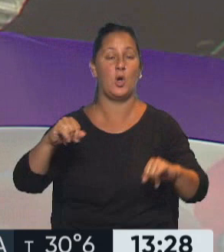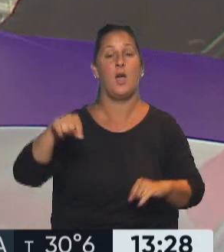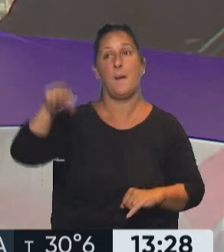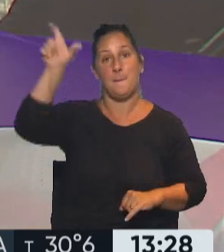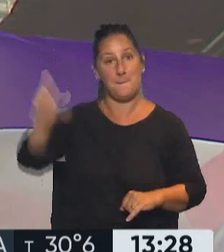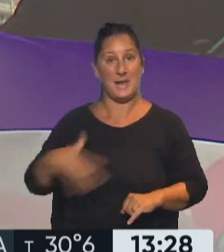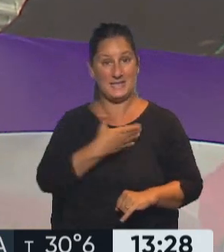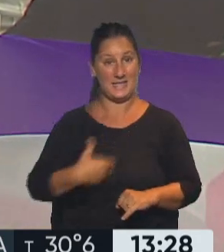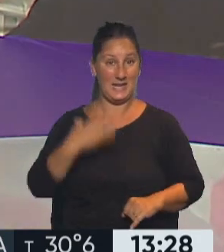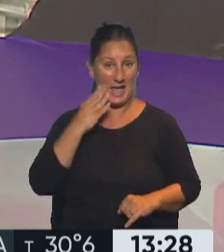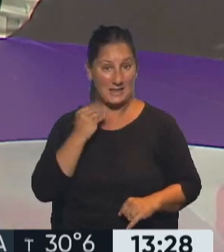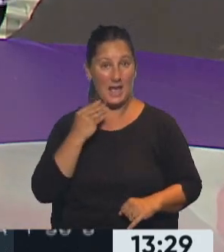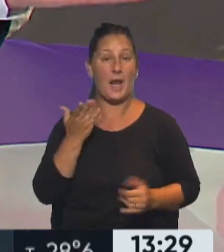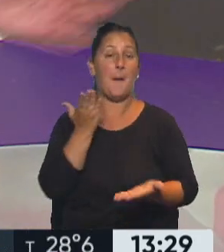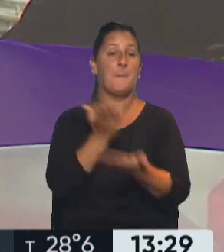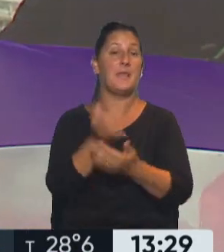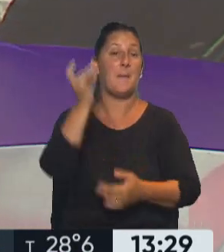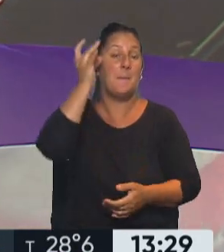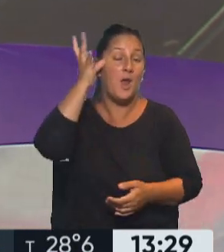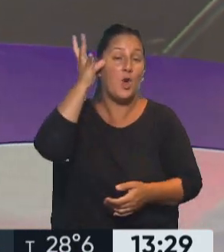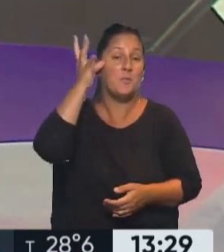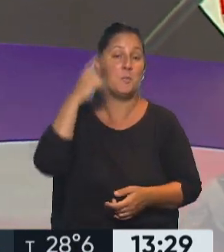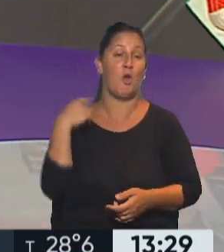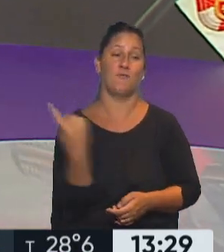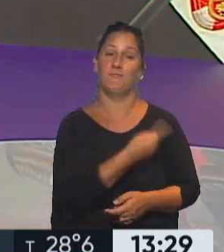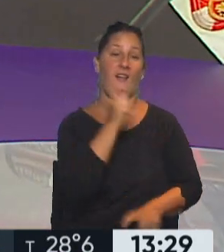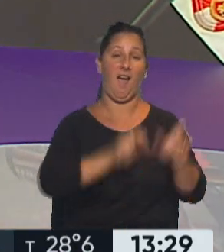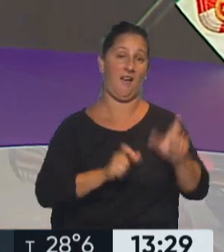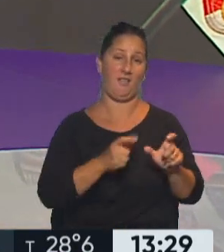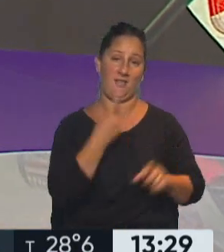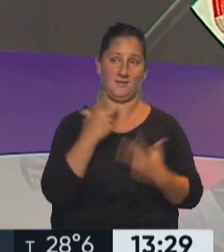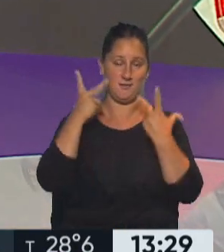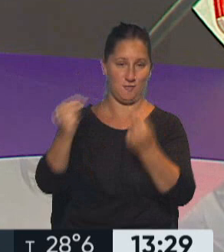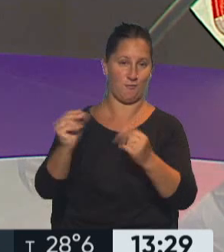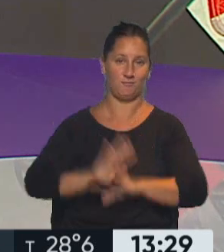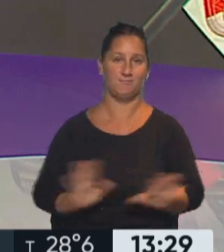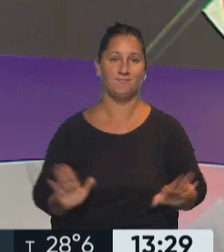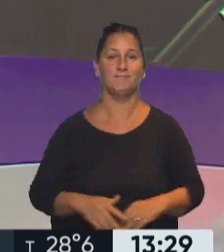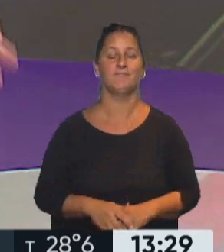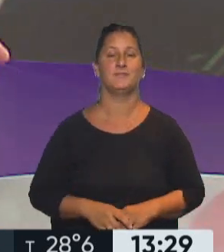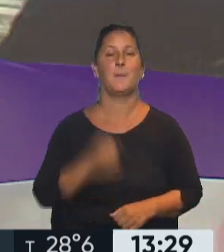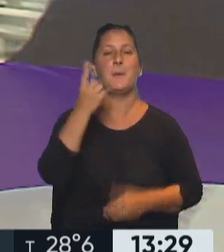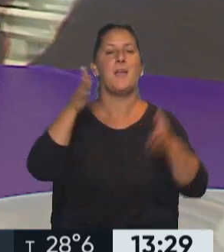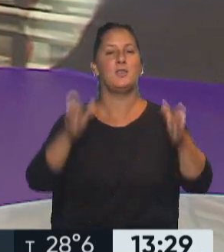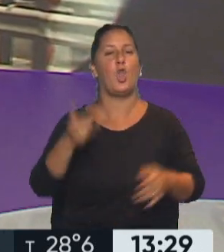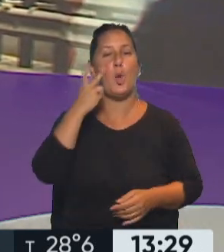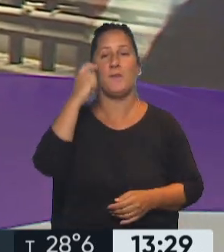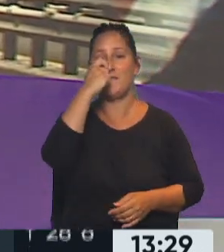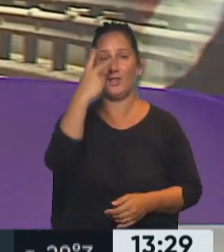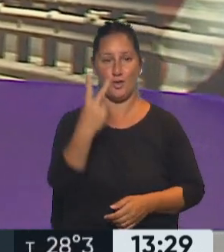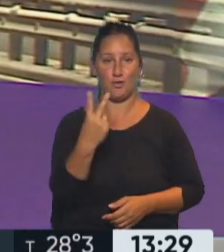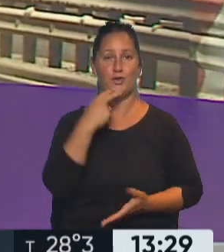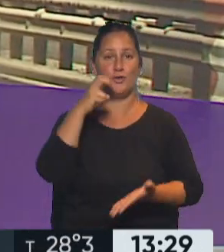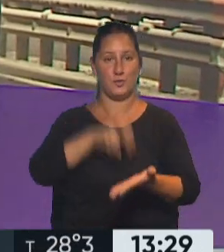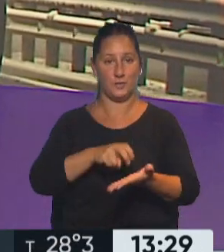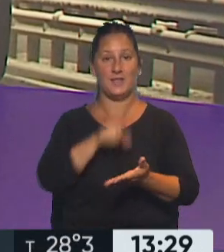del propio primer ministro Boris Johnson, que en principio no estarían alcanzando. Punto final para esta primera edición 2022